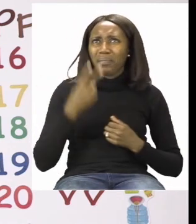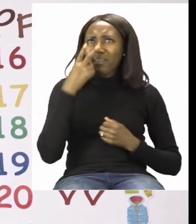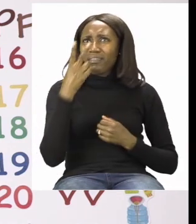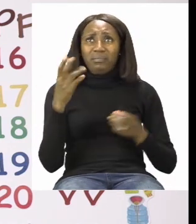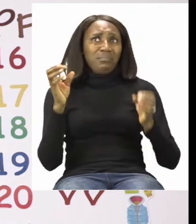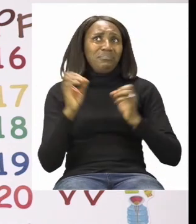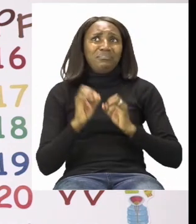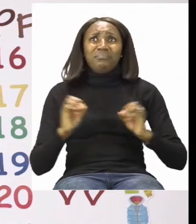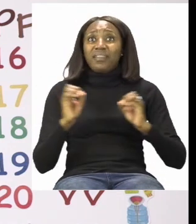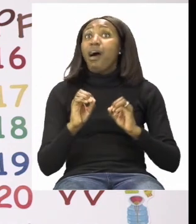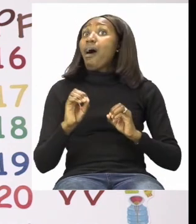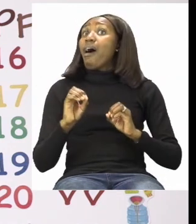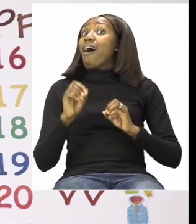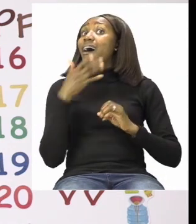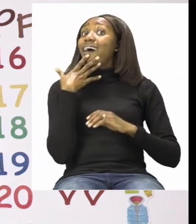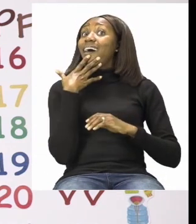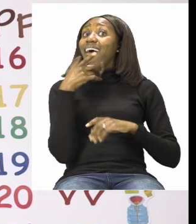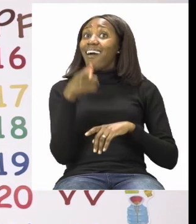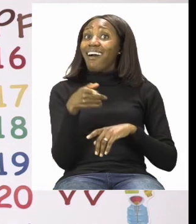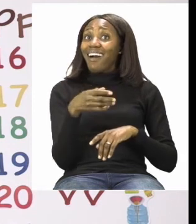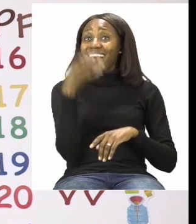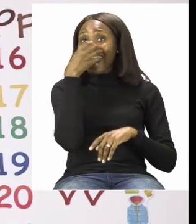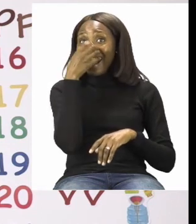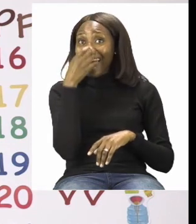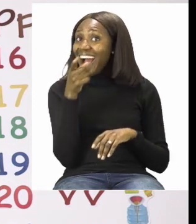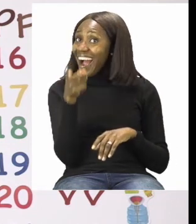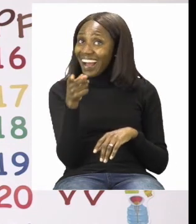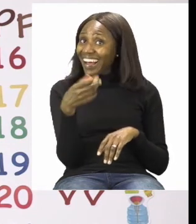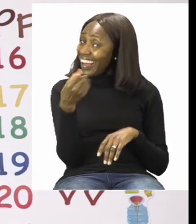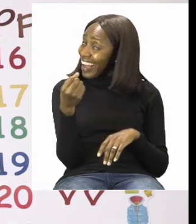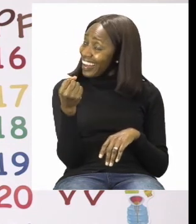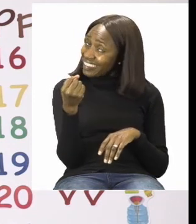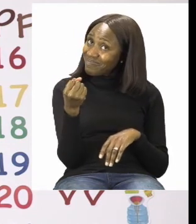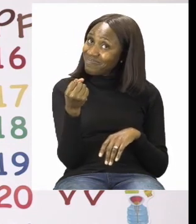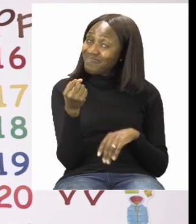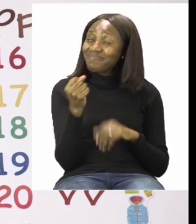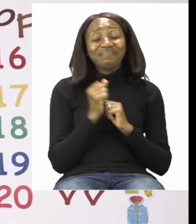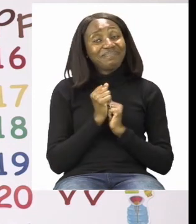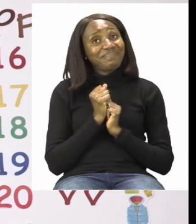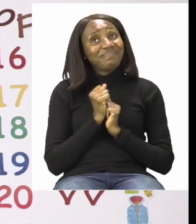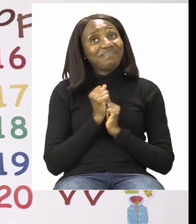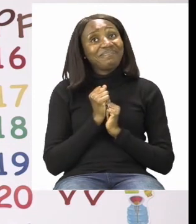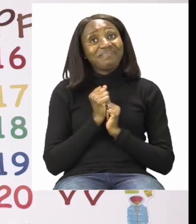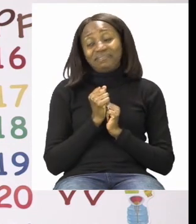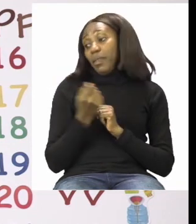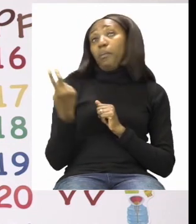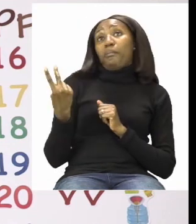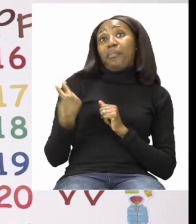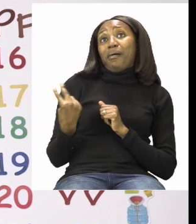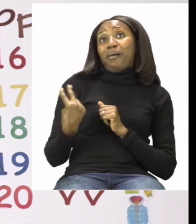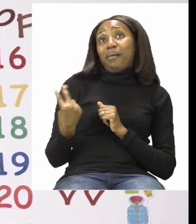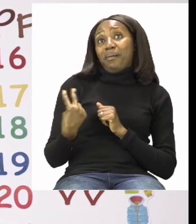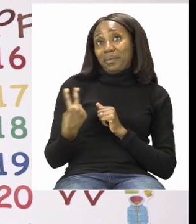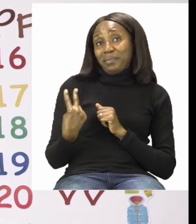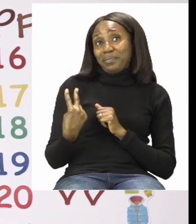day. Oh, there you are, Soshi. So, from Soshi and